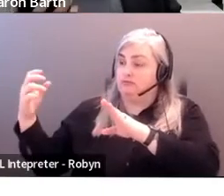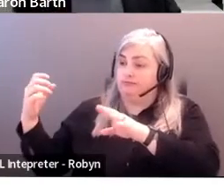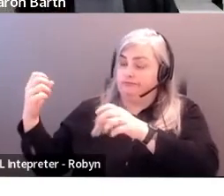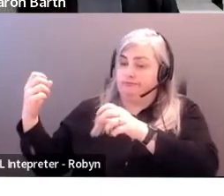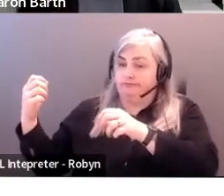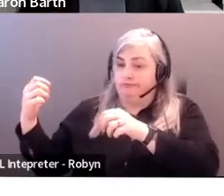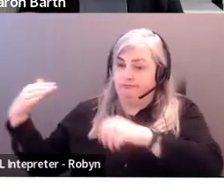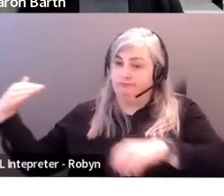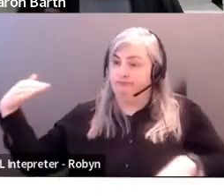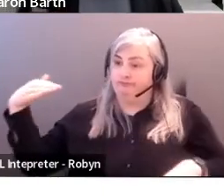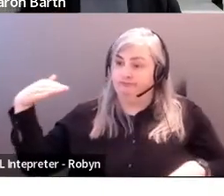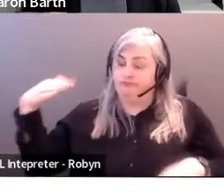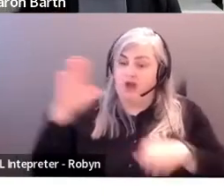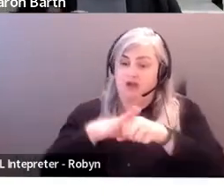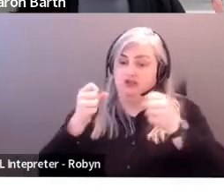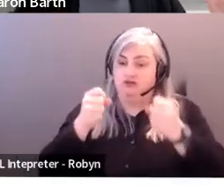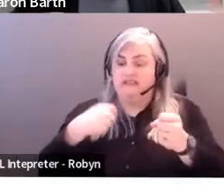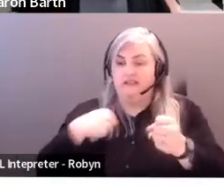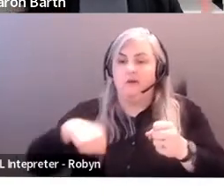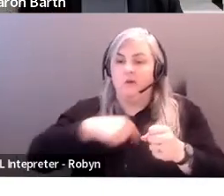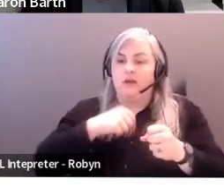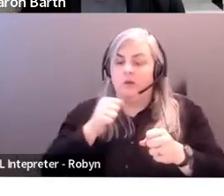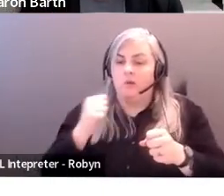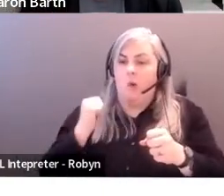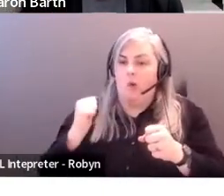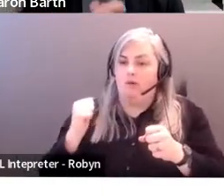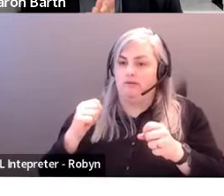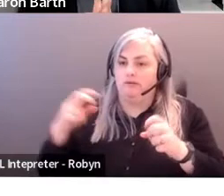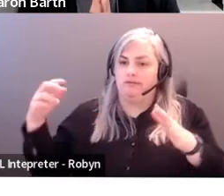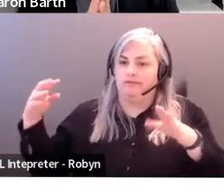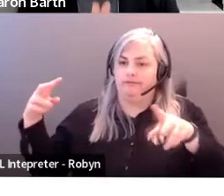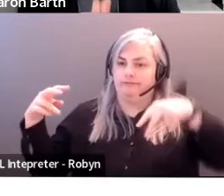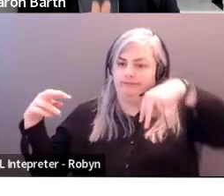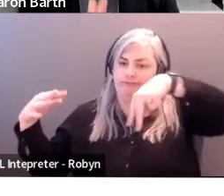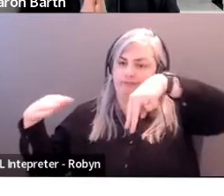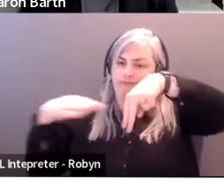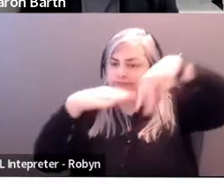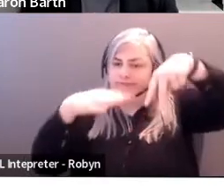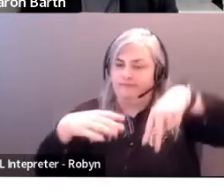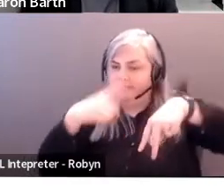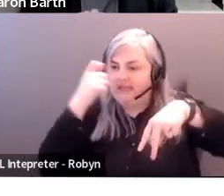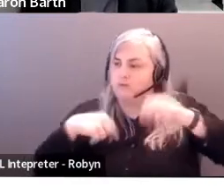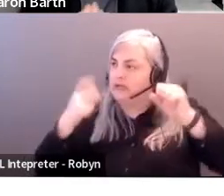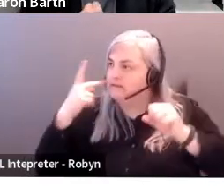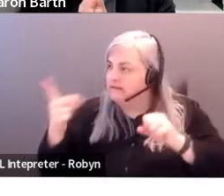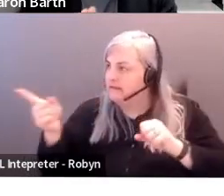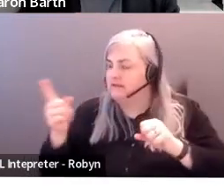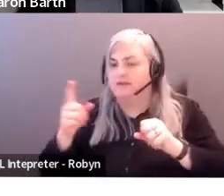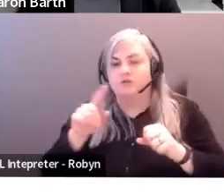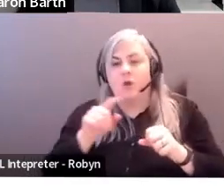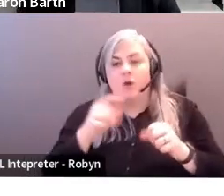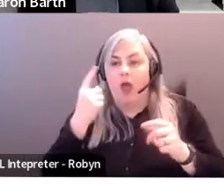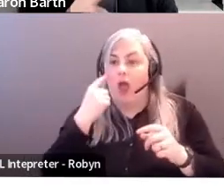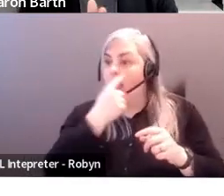the approaching objects and cars, and you're able to judge that, right? So it's really well tuned. It's a well-oiled